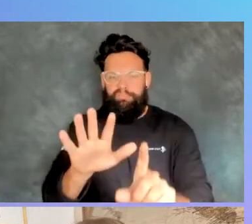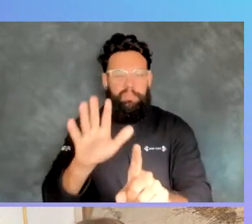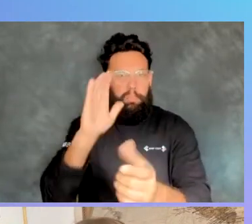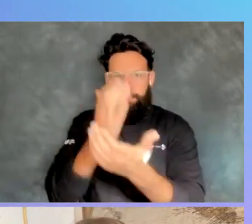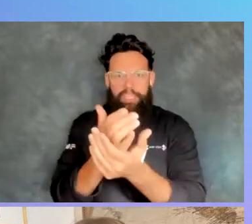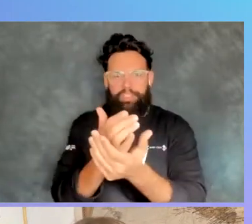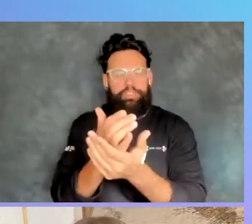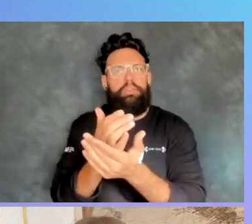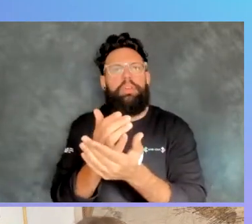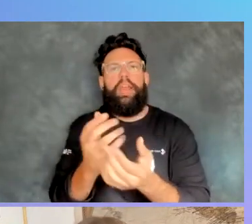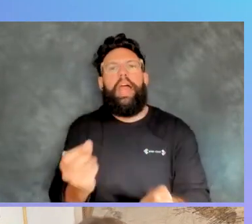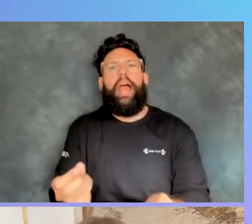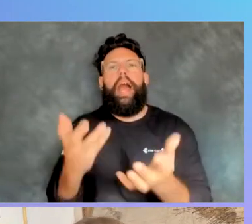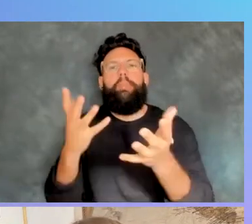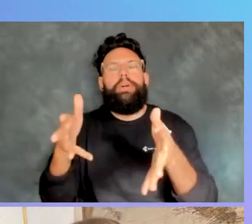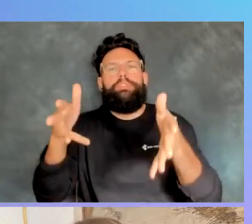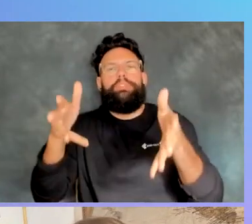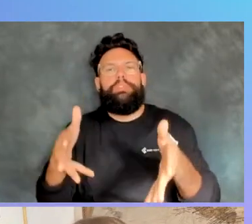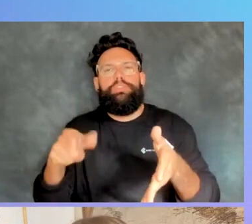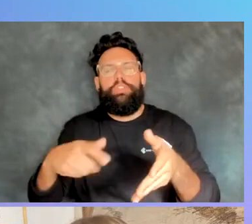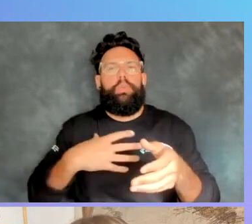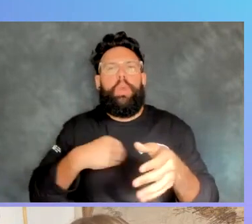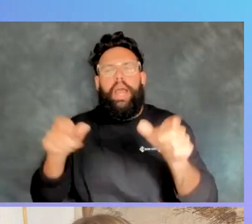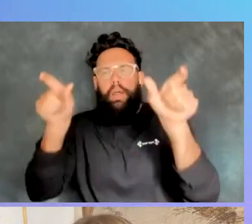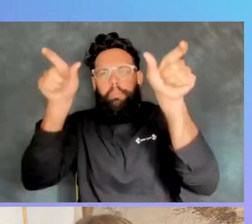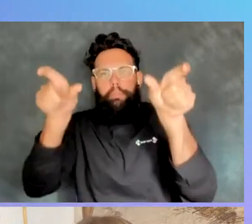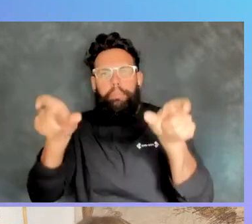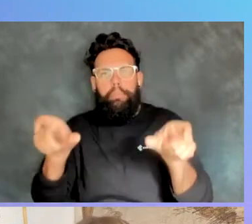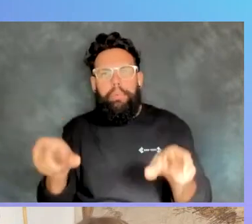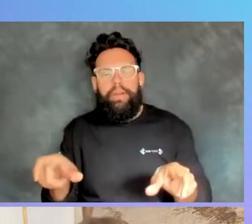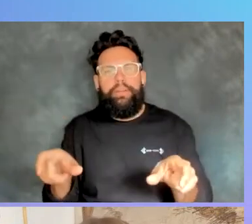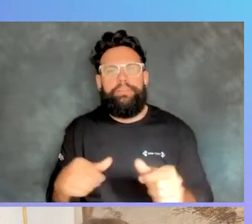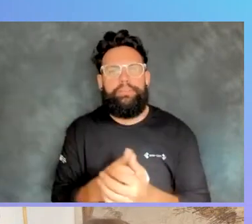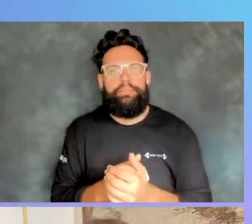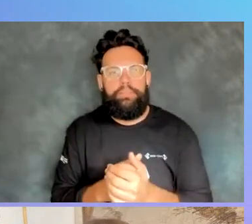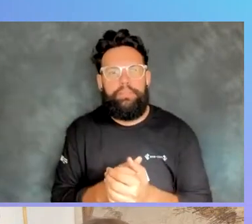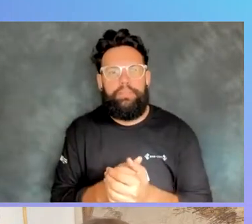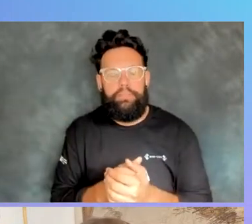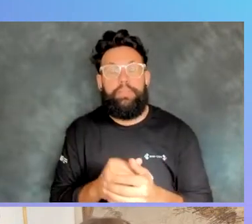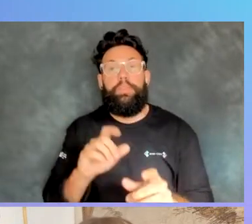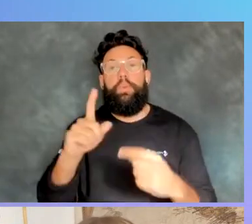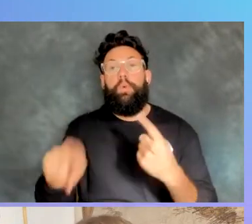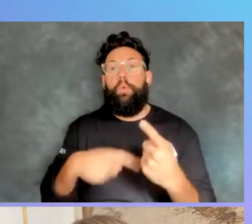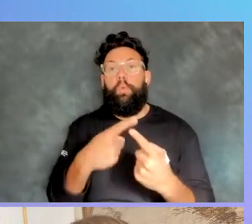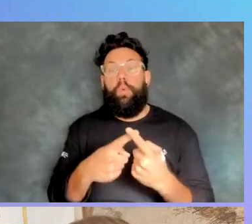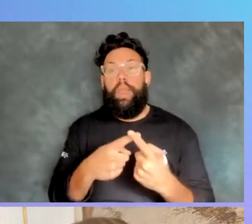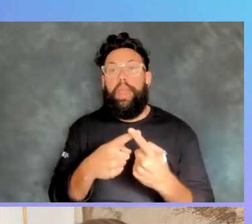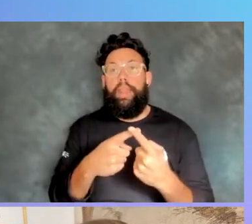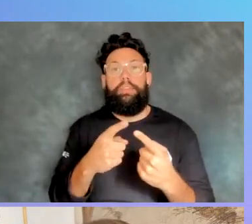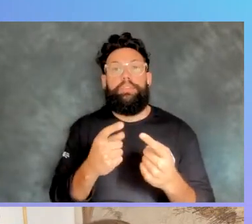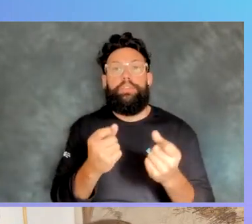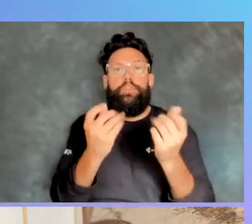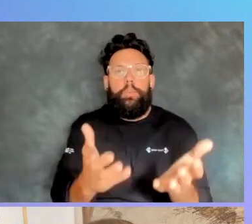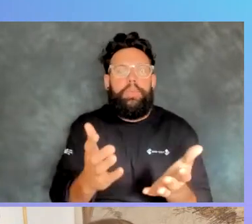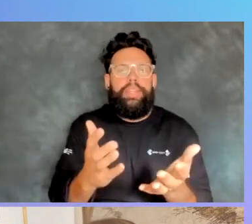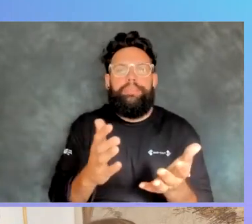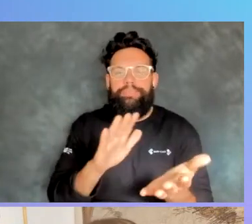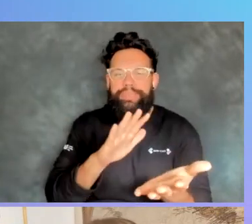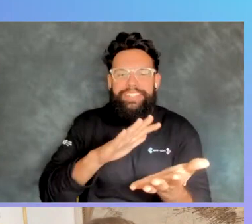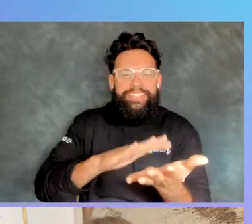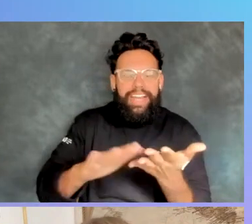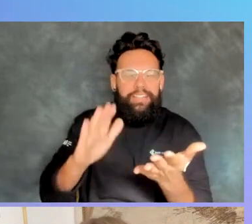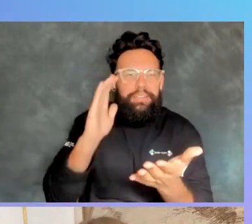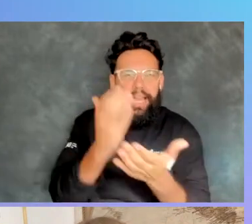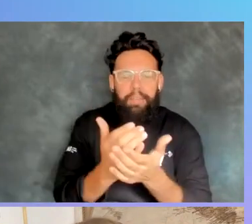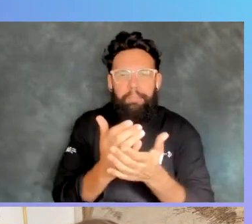tactile discernibility. And the reason for this is because when you put tactile elements too close together, closer than about a 1/4